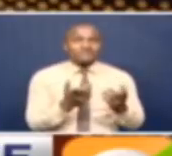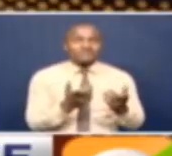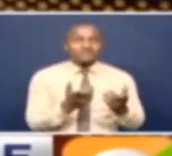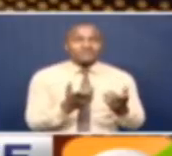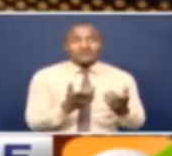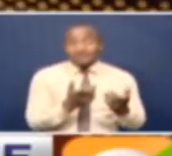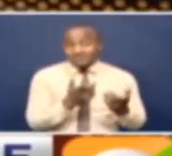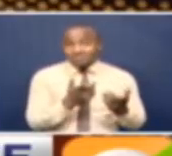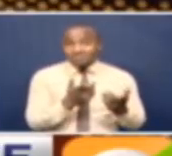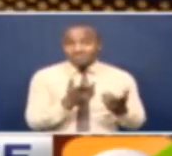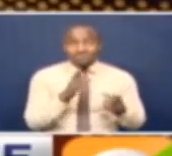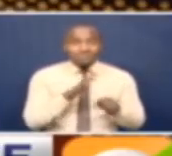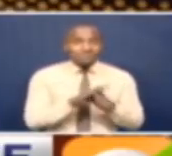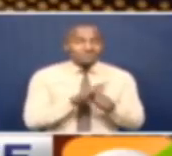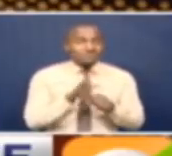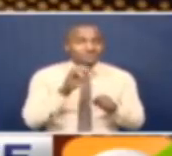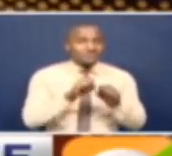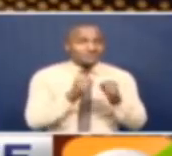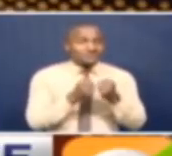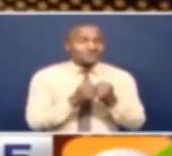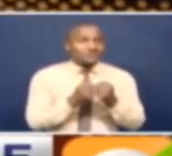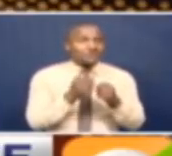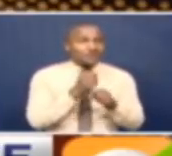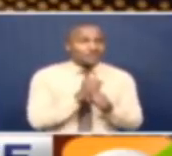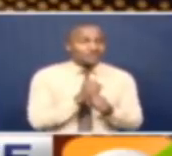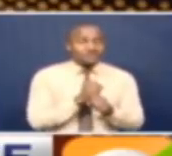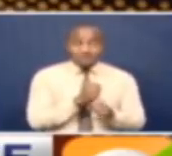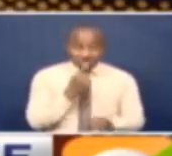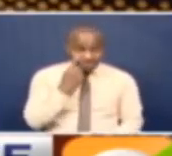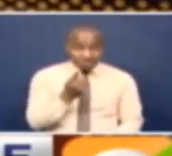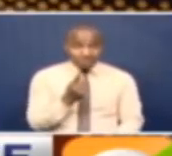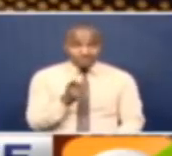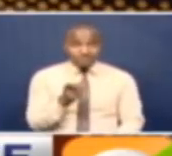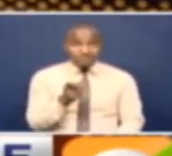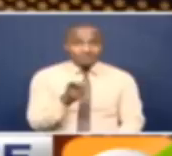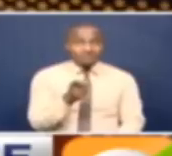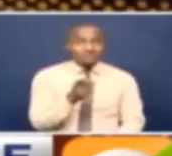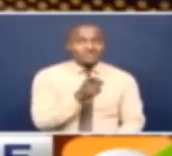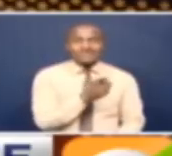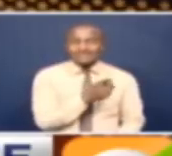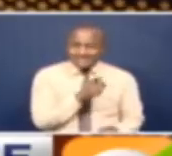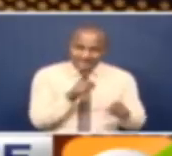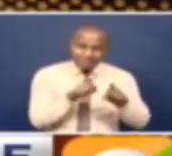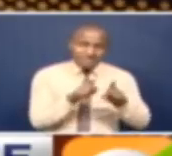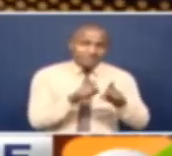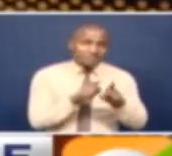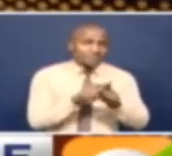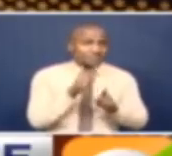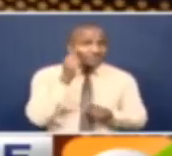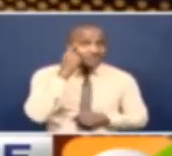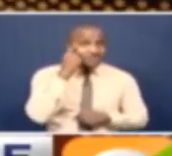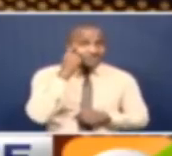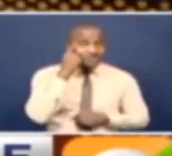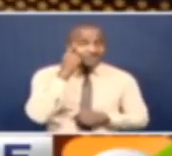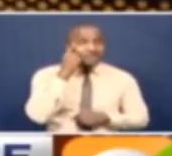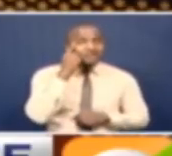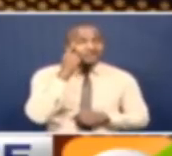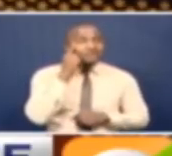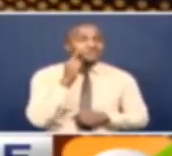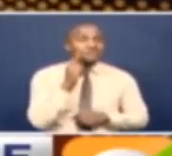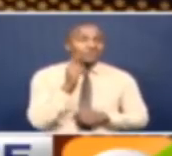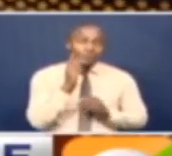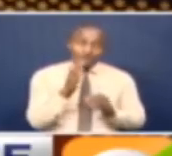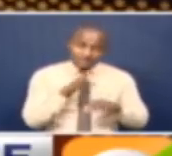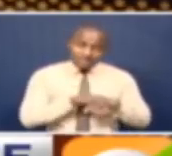most of these civil society organizations, if you look at them, they are of that narrative. Mm. So they will get an excellent